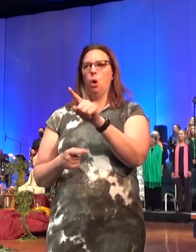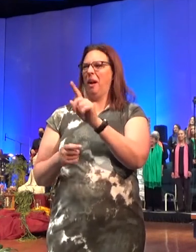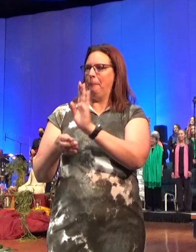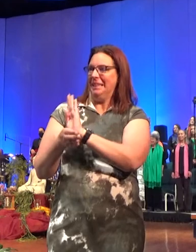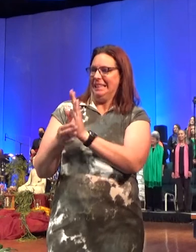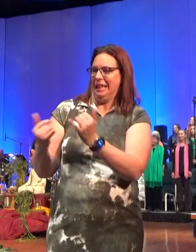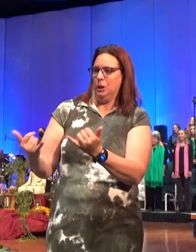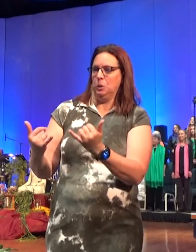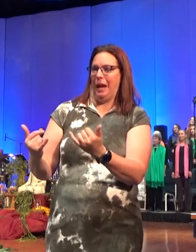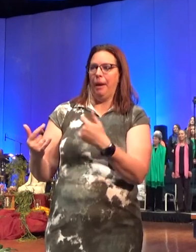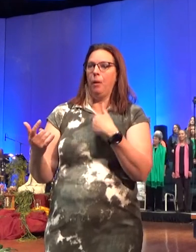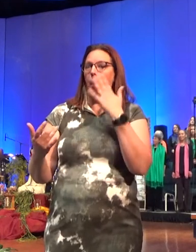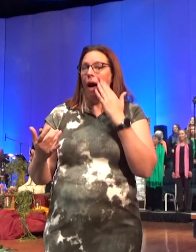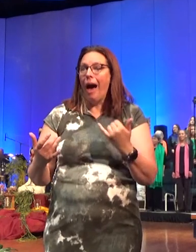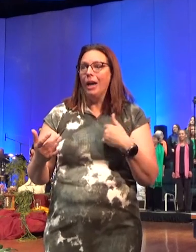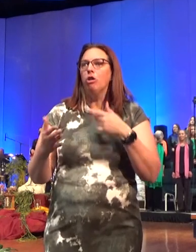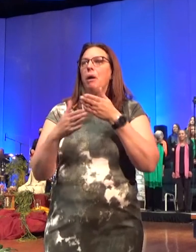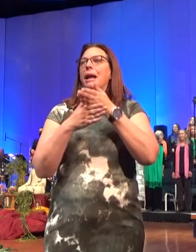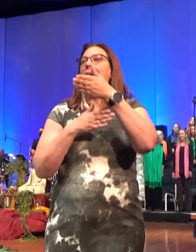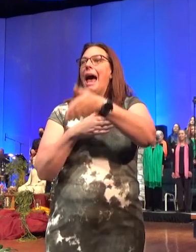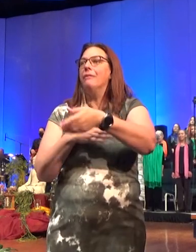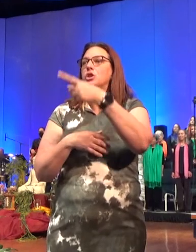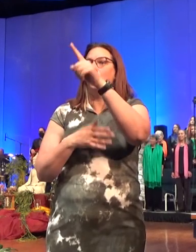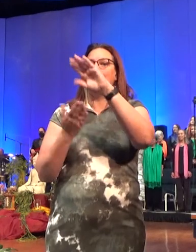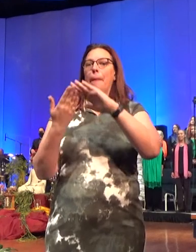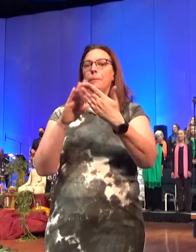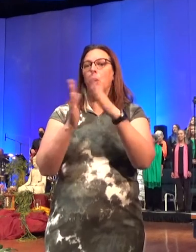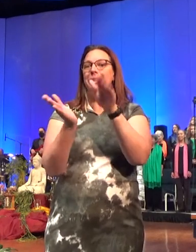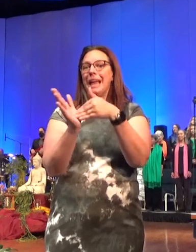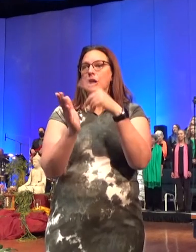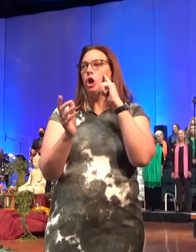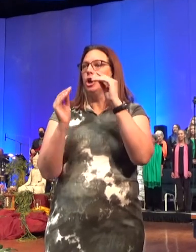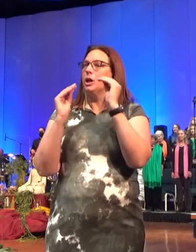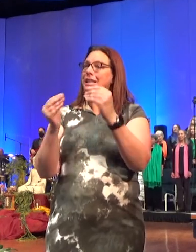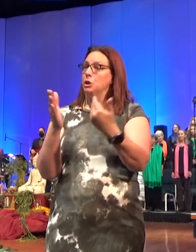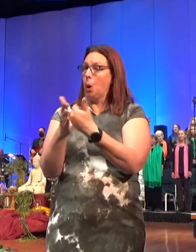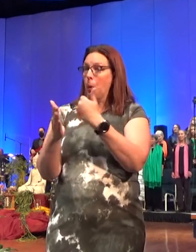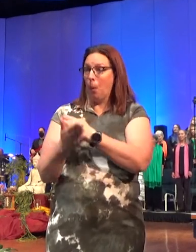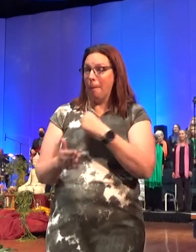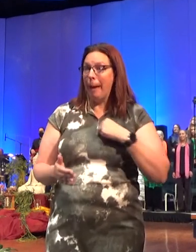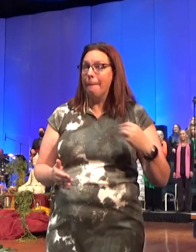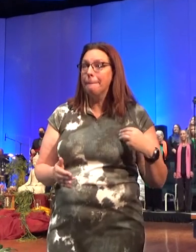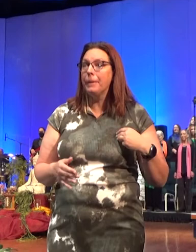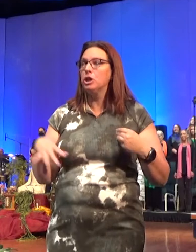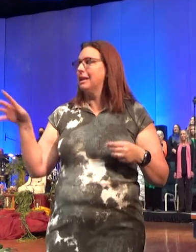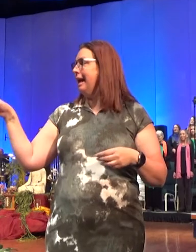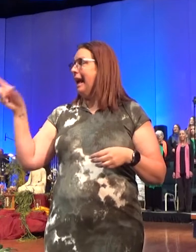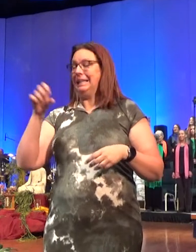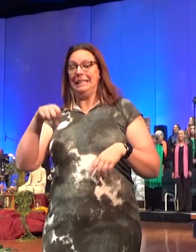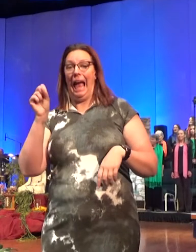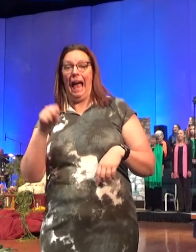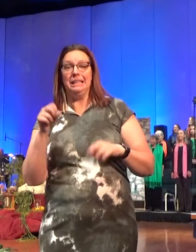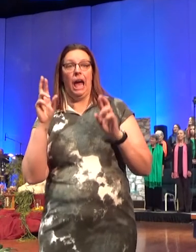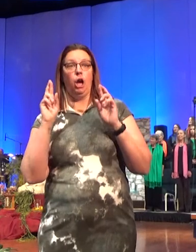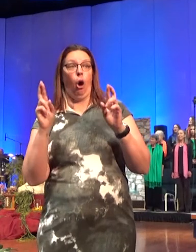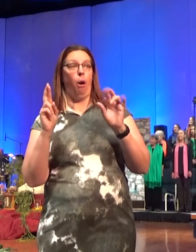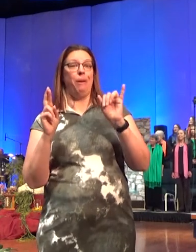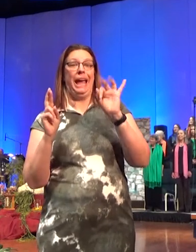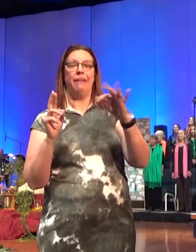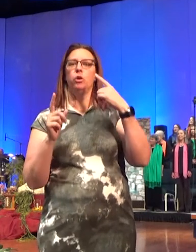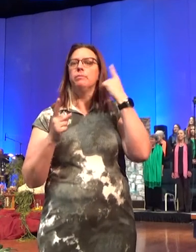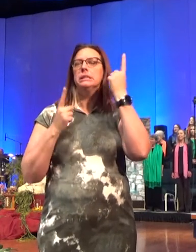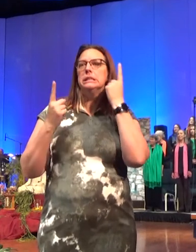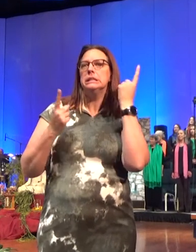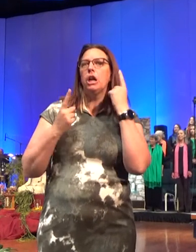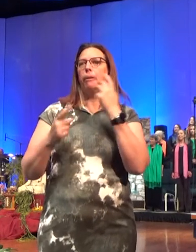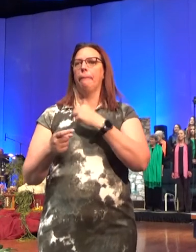a service here in the community center. You're going to be teaching our new members class, right? Yes, and I sure hope that if you have been considering membership, that